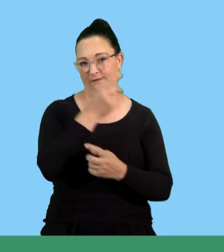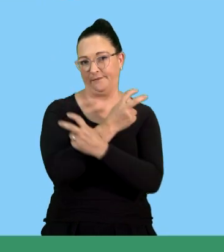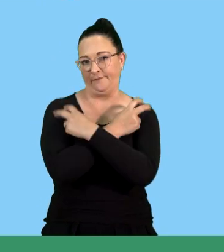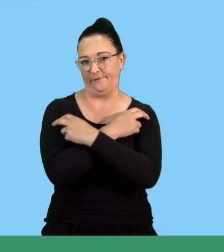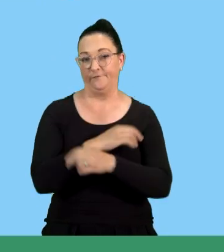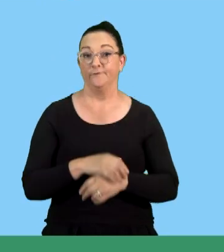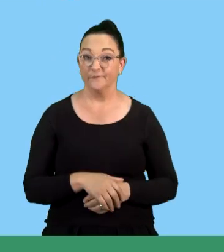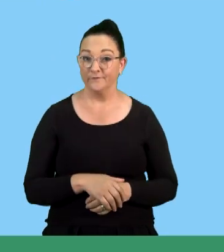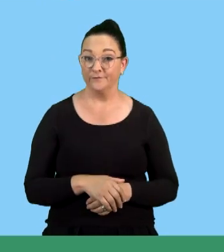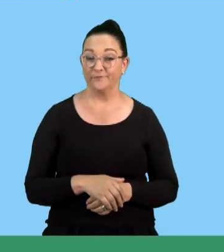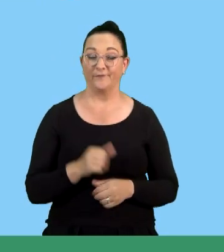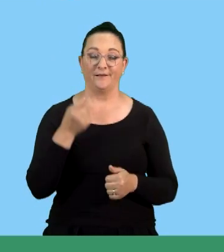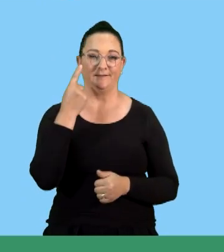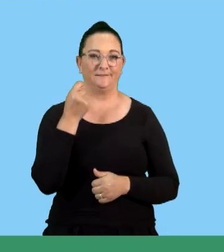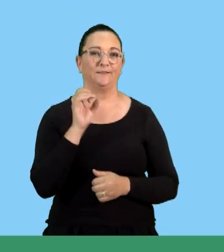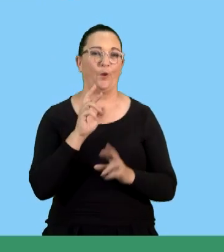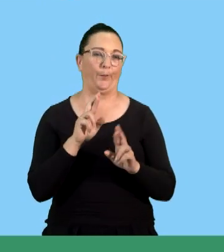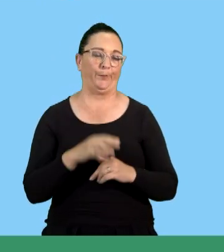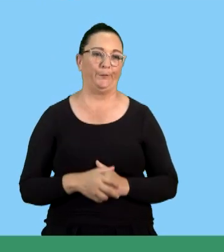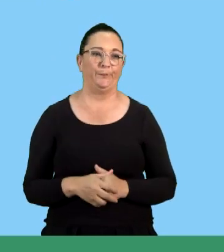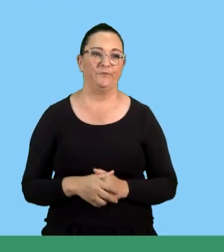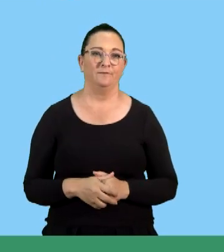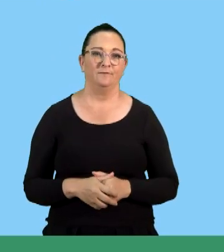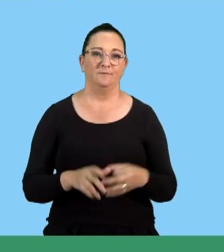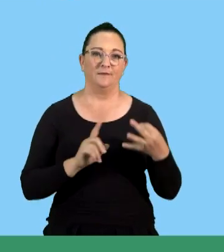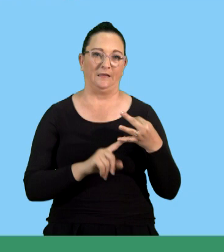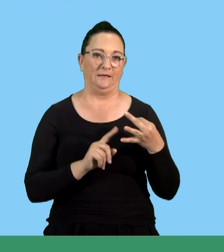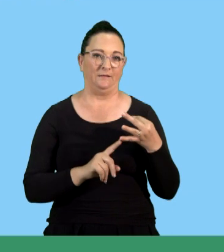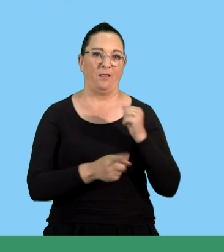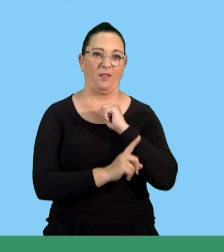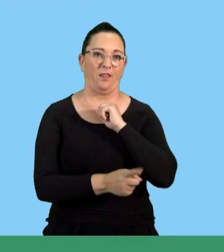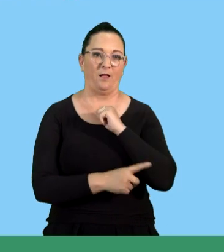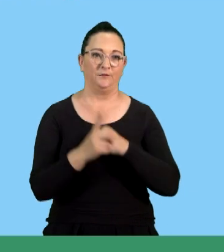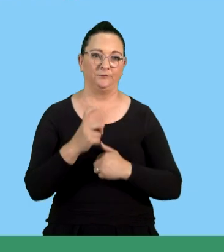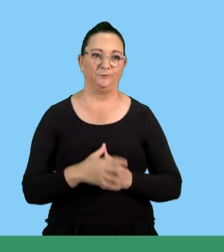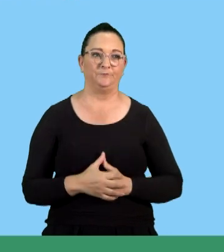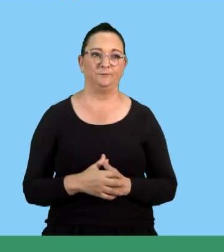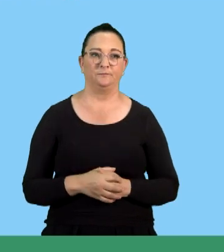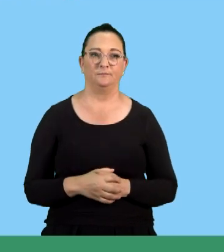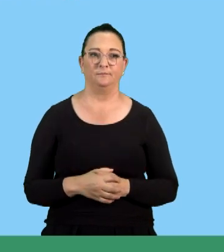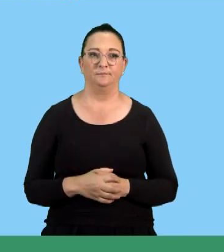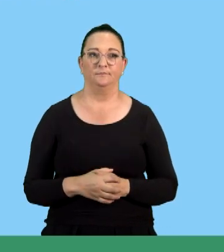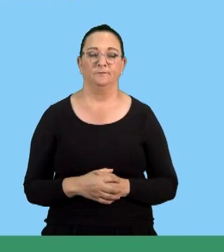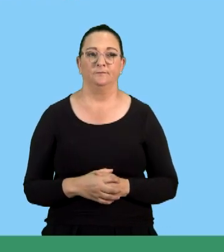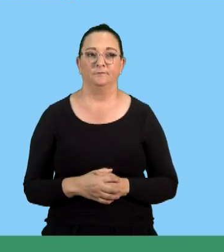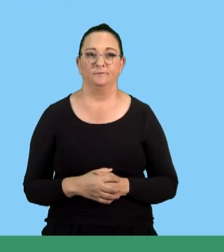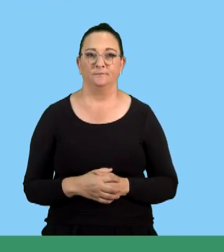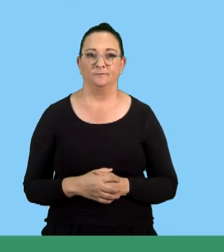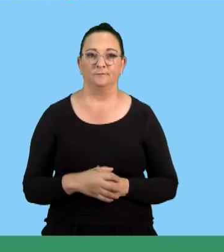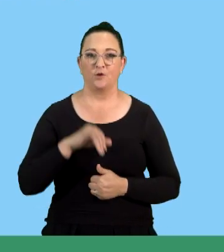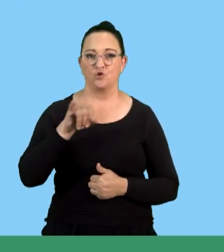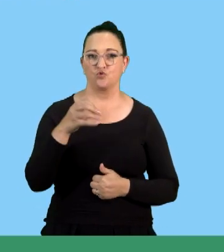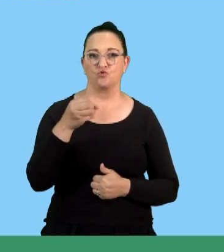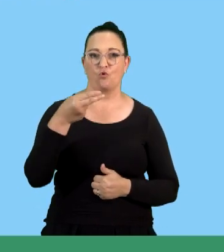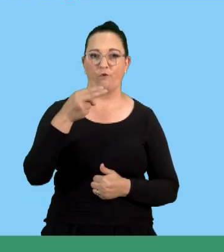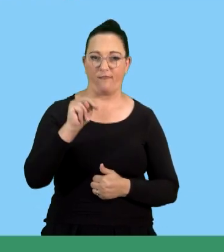leave. I hope you understand. Right, let's move on to the last one. John, the financial clerk, was